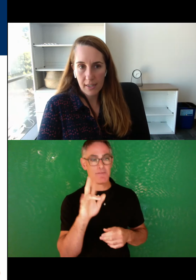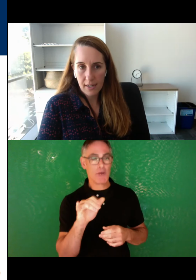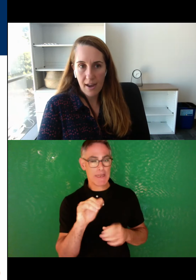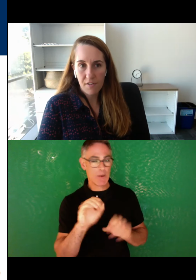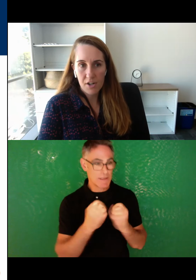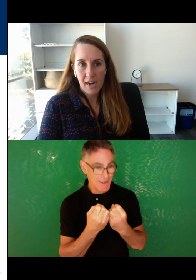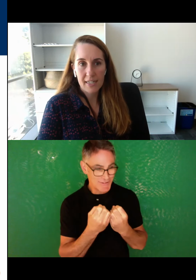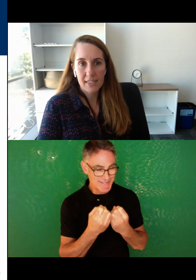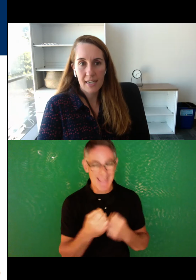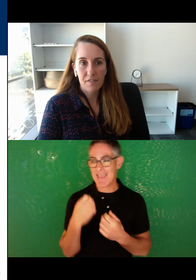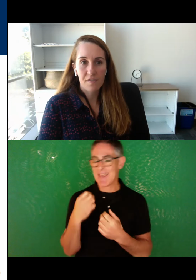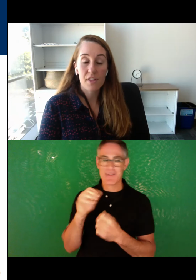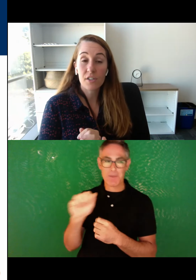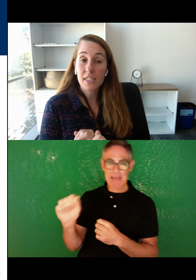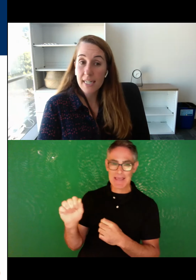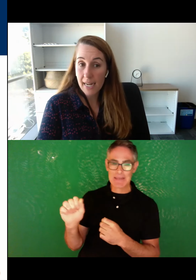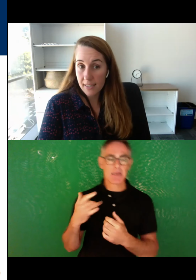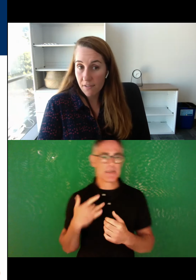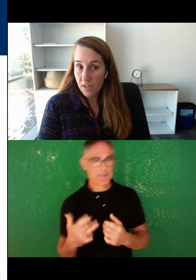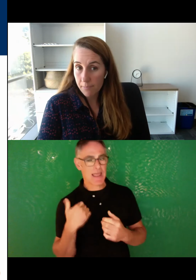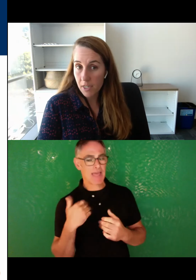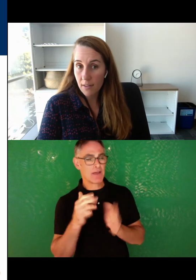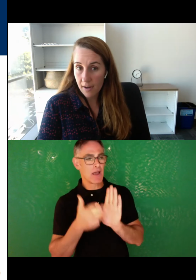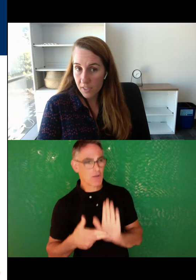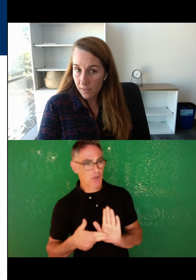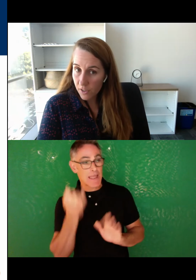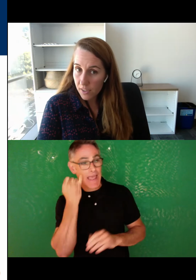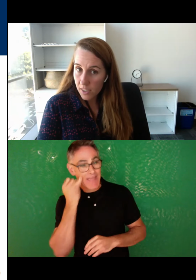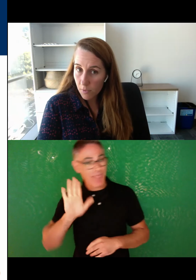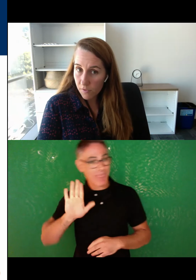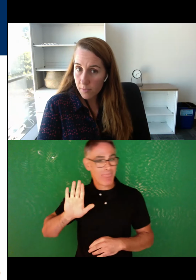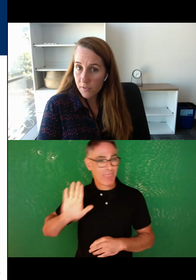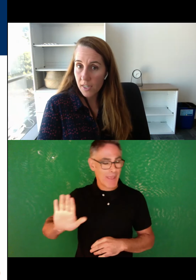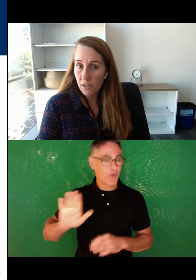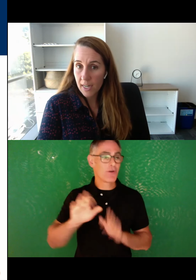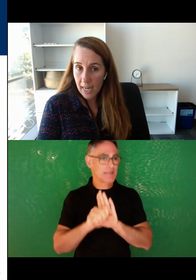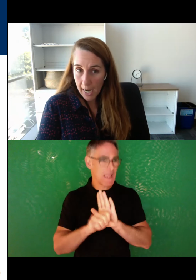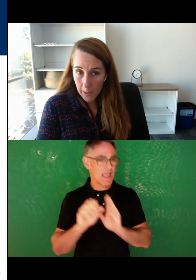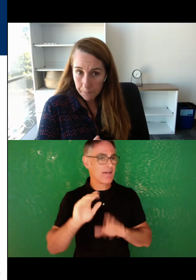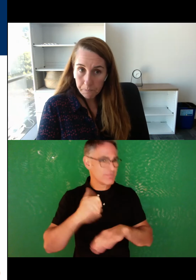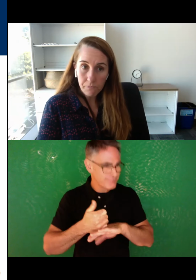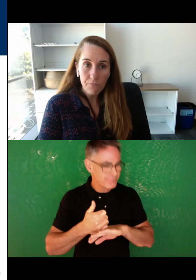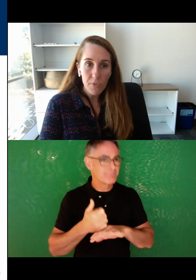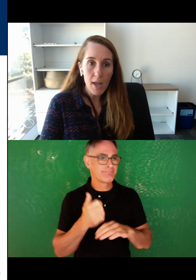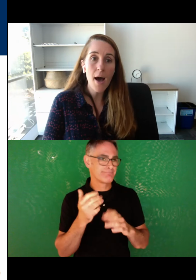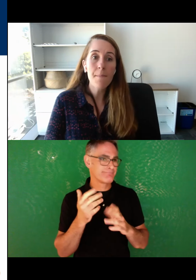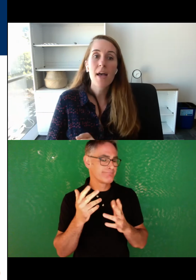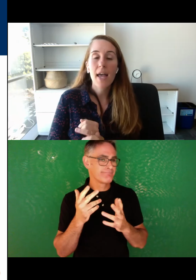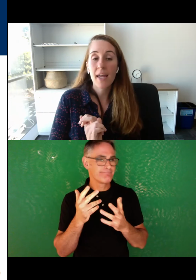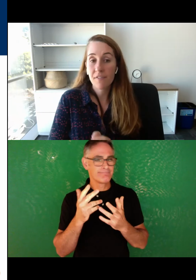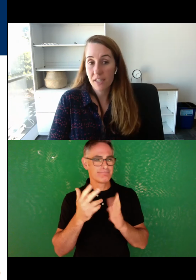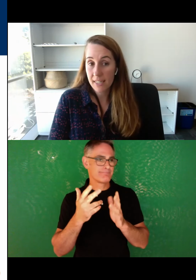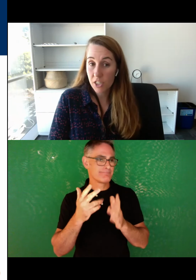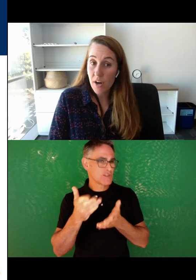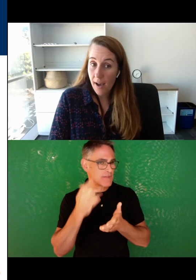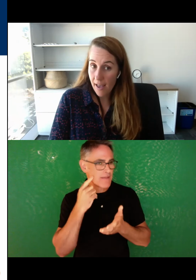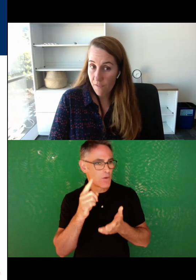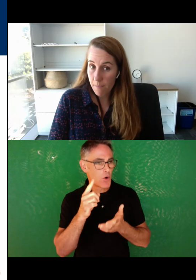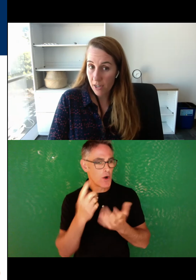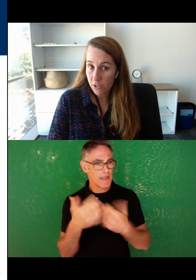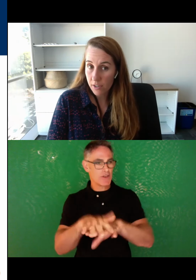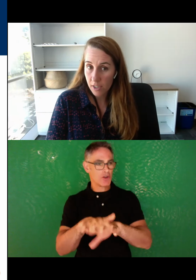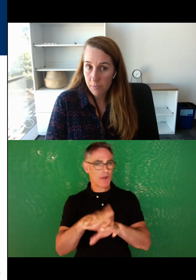most likely to have contracts if their states have adopted a lot of delivery system reforms for integrated care. And if the states do